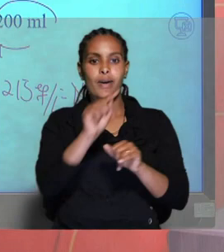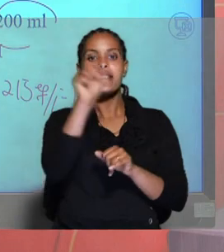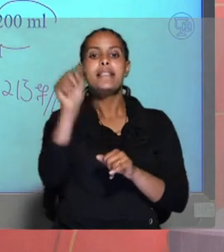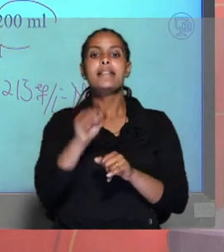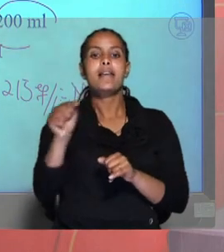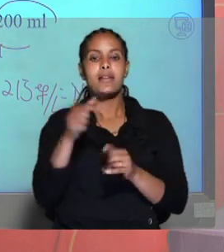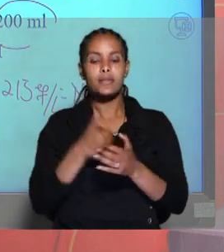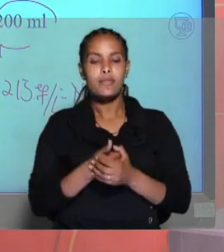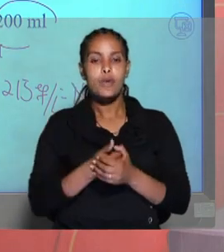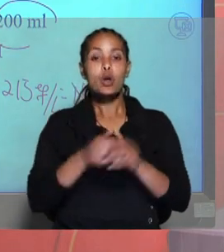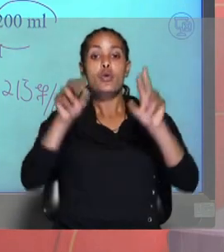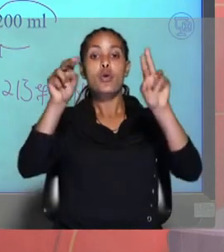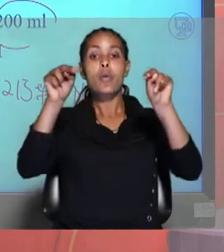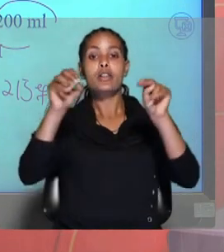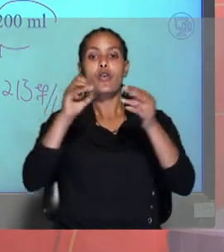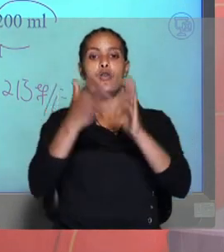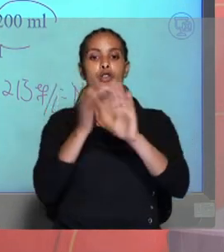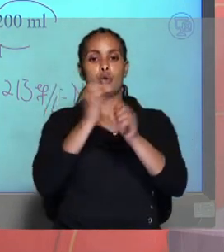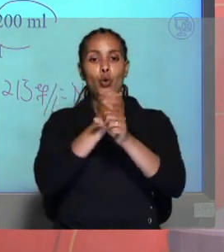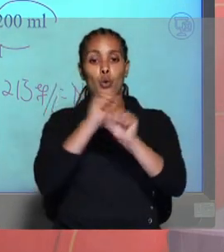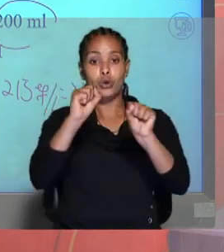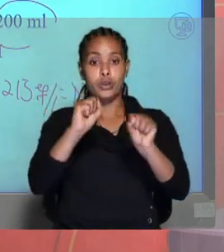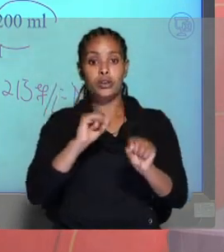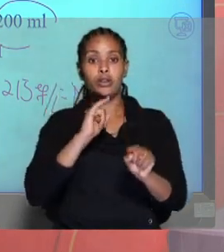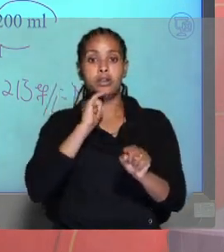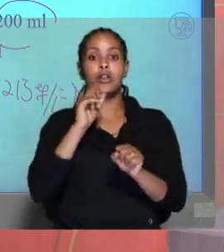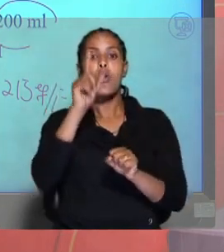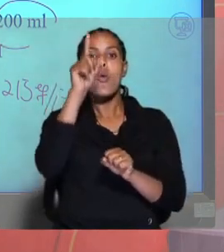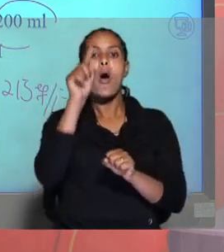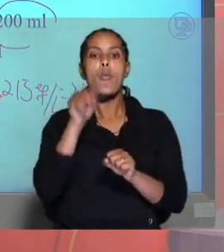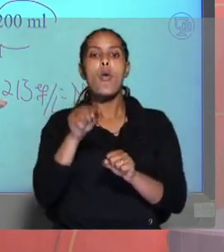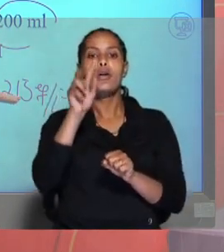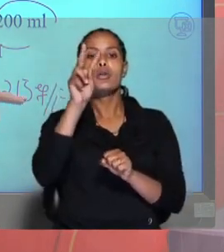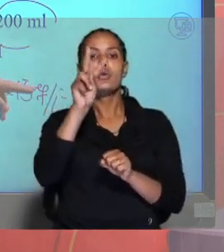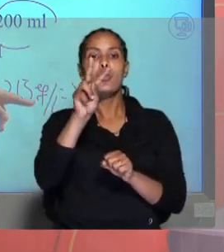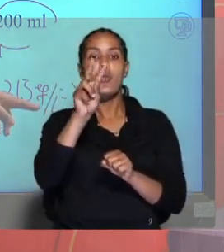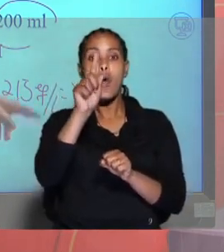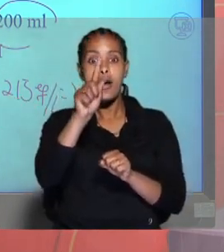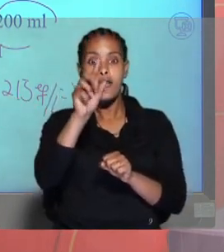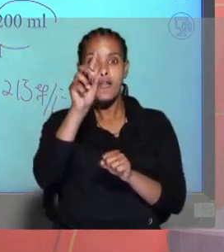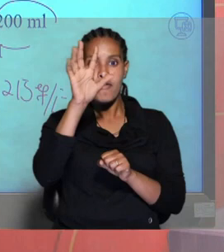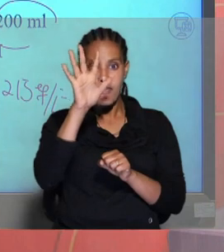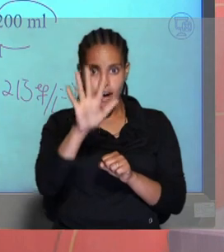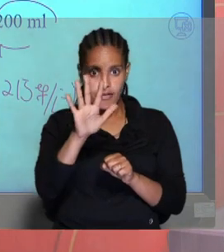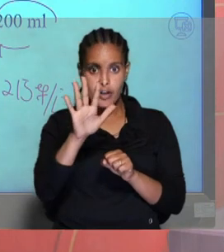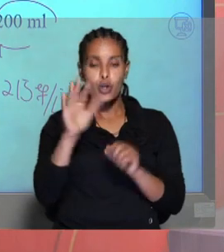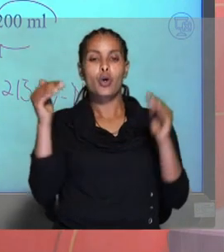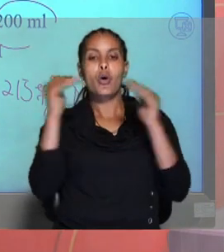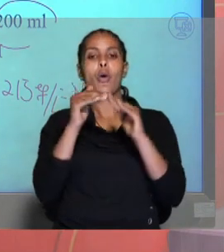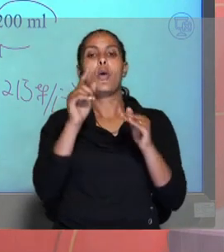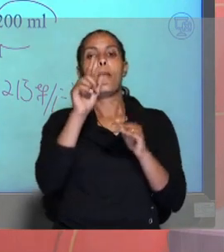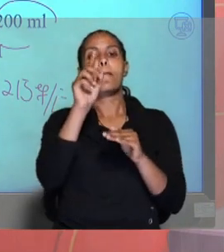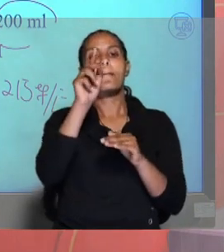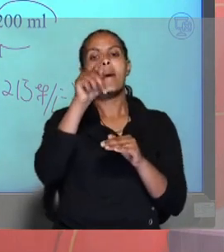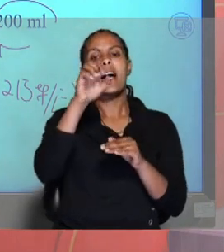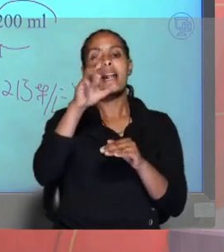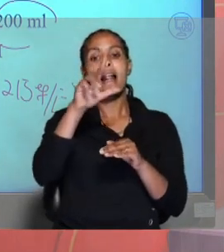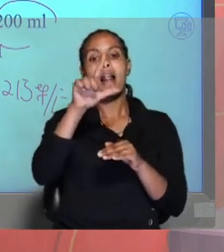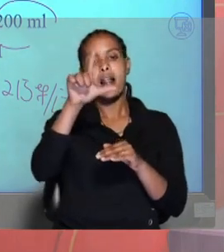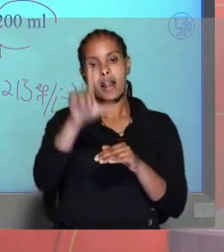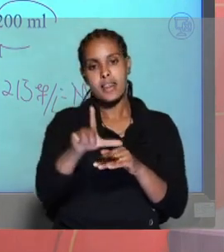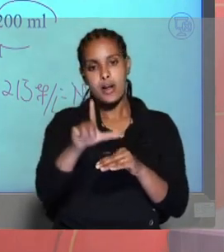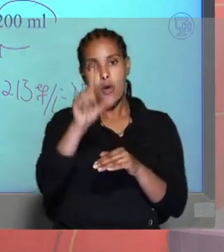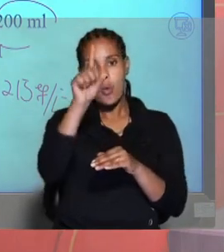Z. Normality of the solution is 1.215 equivalent per liter,